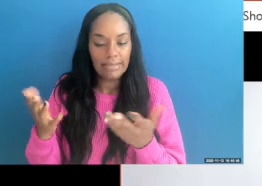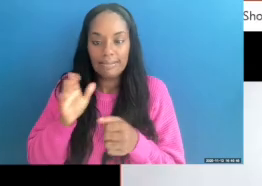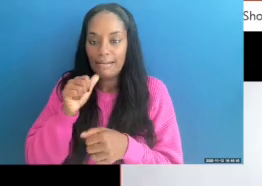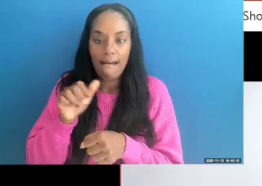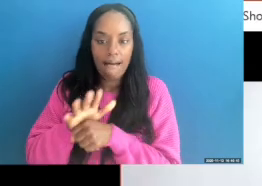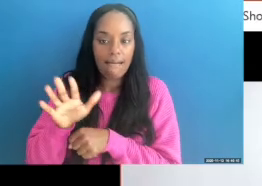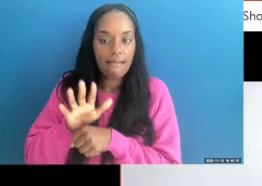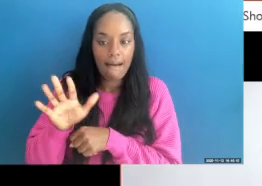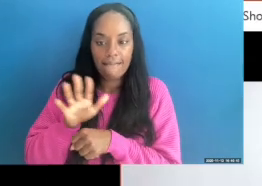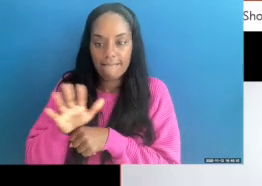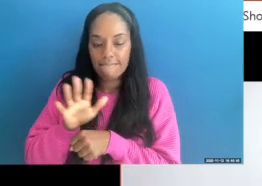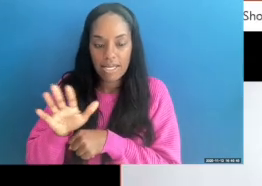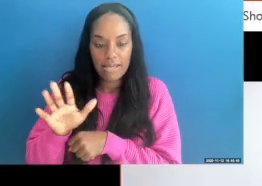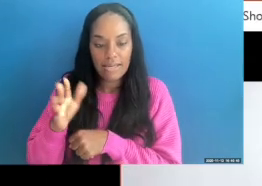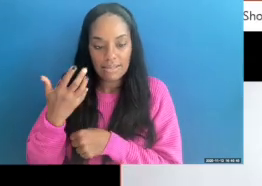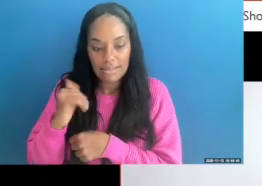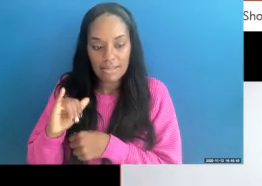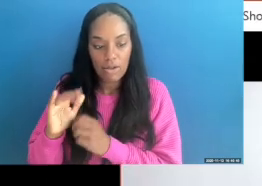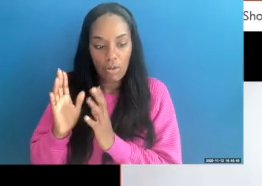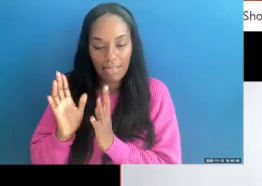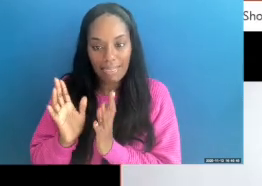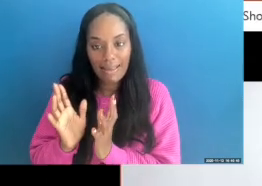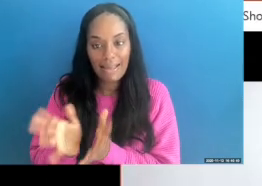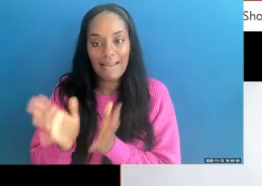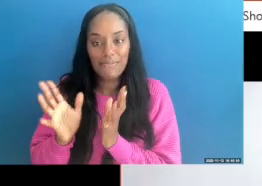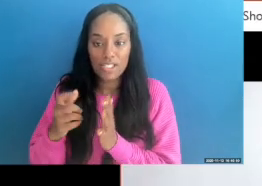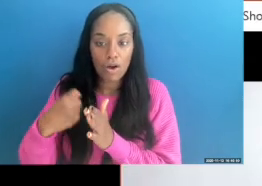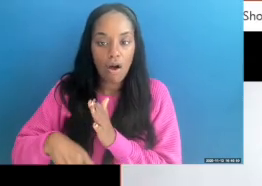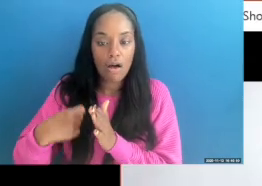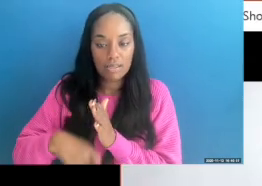funding amount still leaves a large